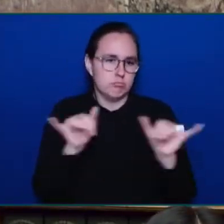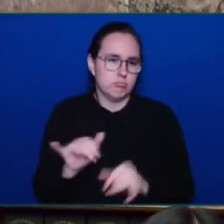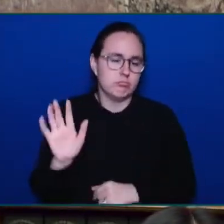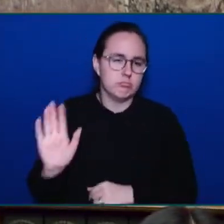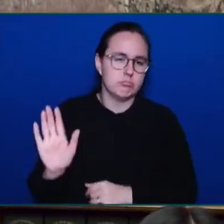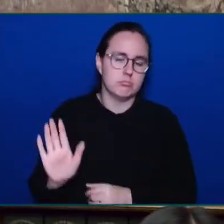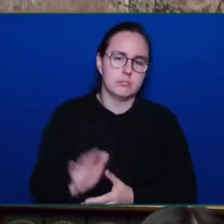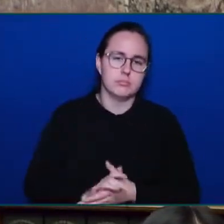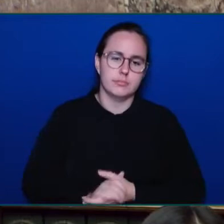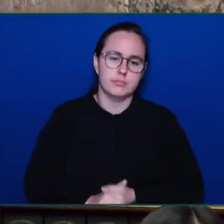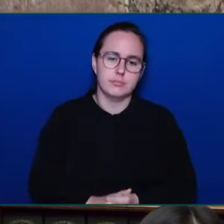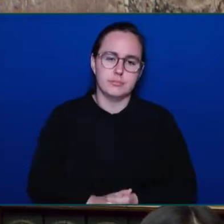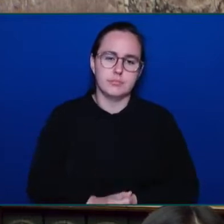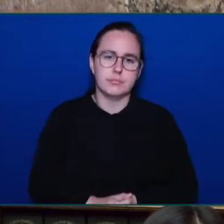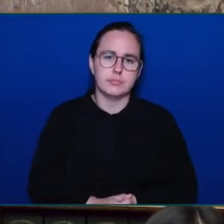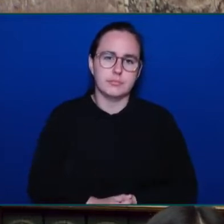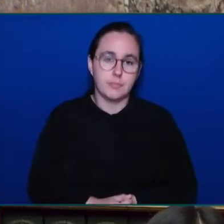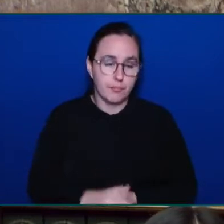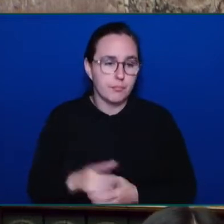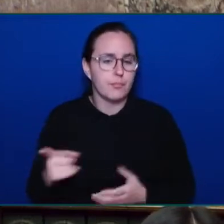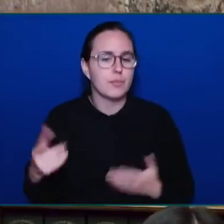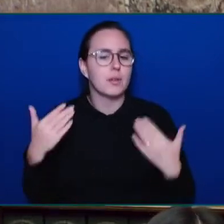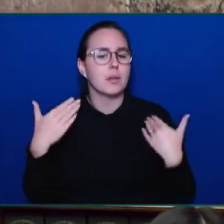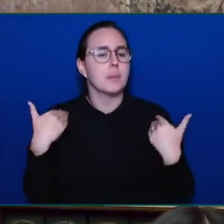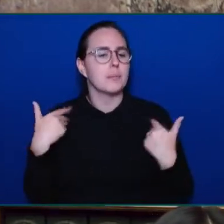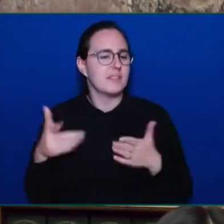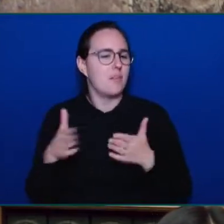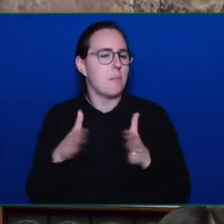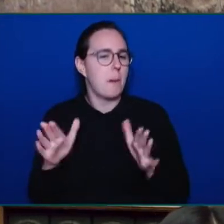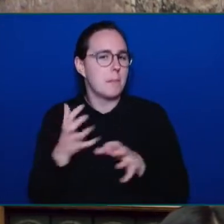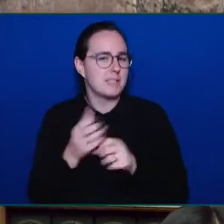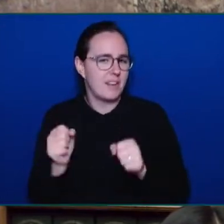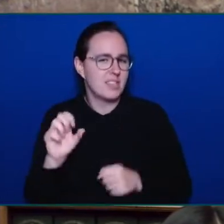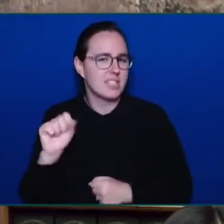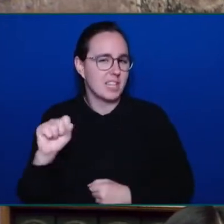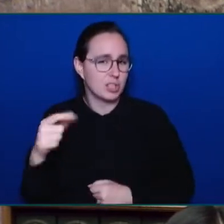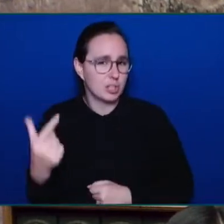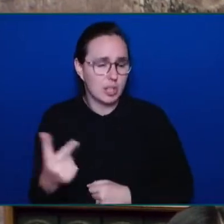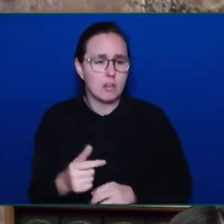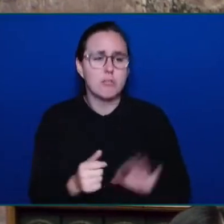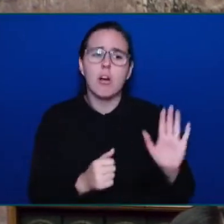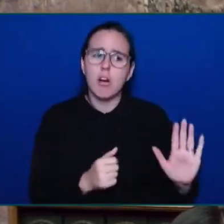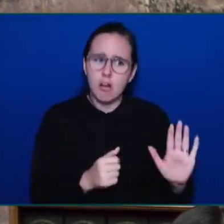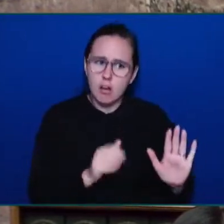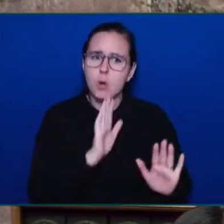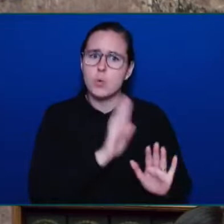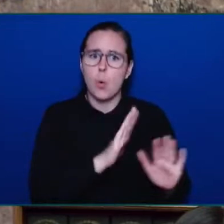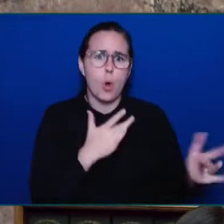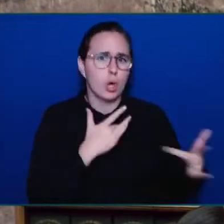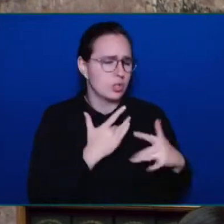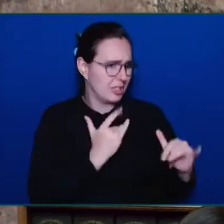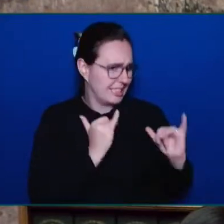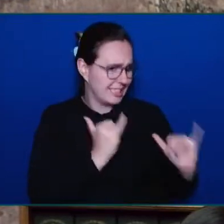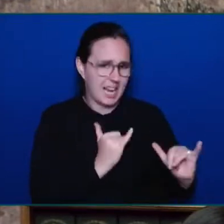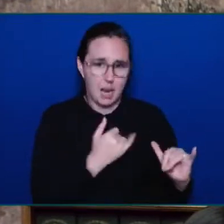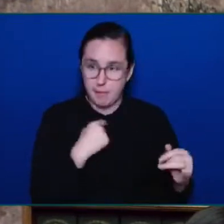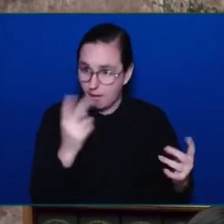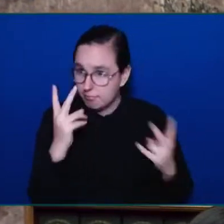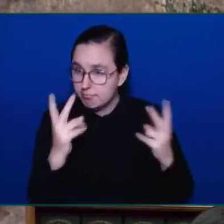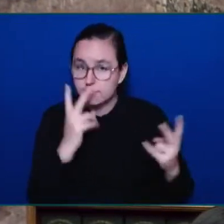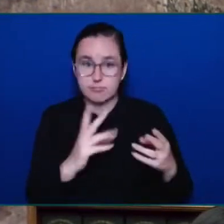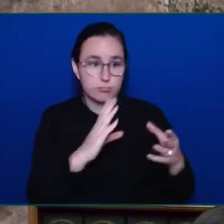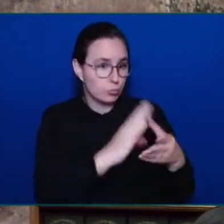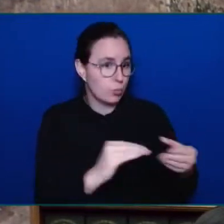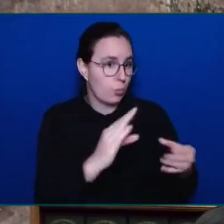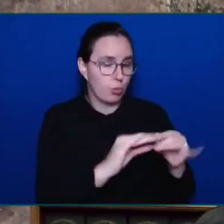concerns around the issues that the opposition has raised and that we hear about. But I want to make it clear. Everyone deserves